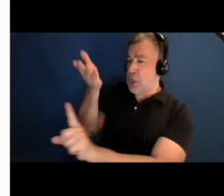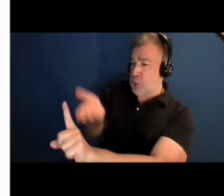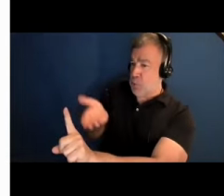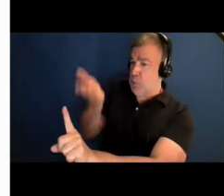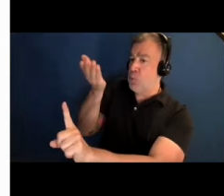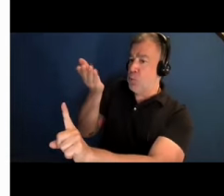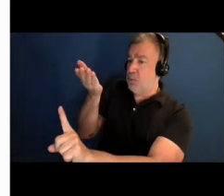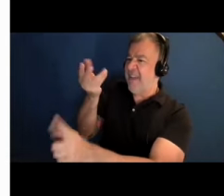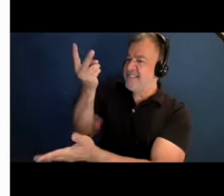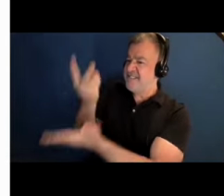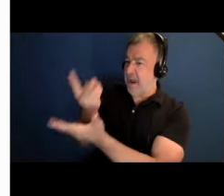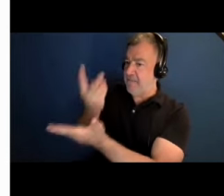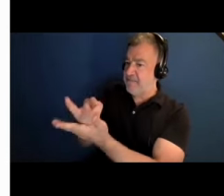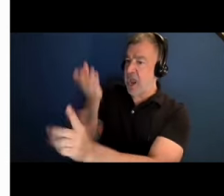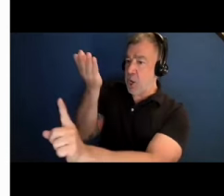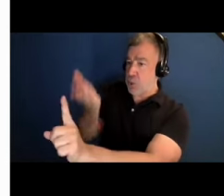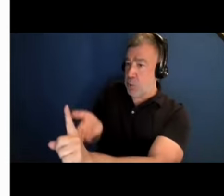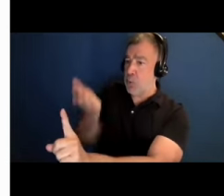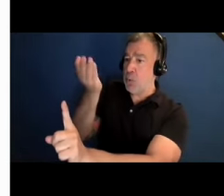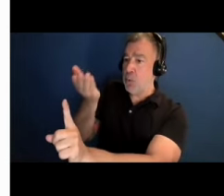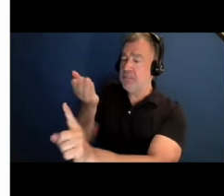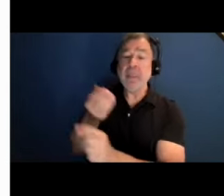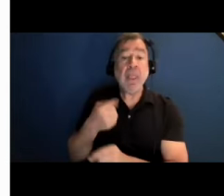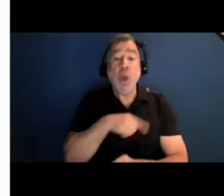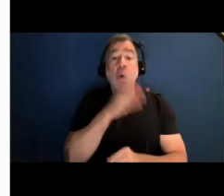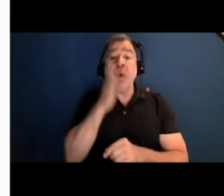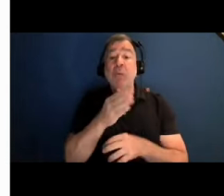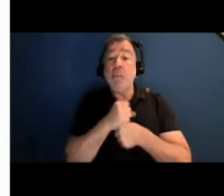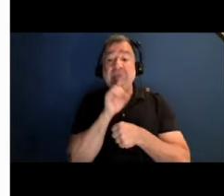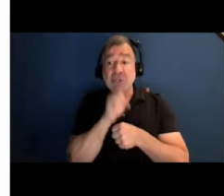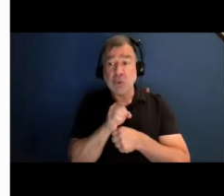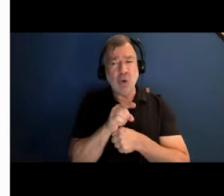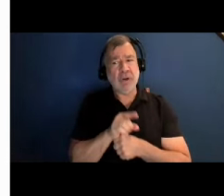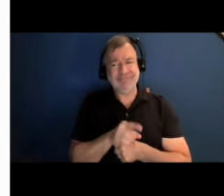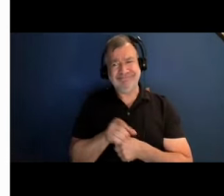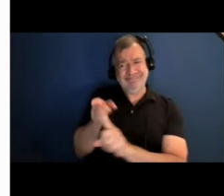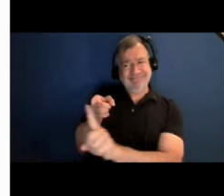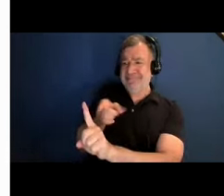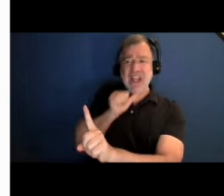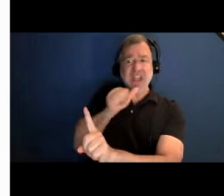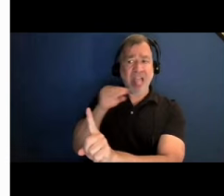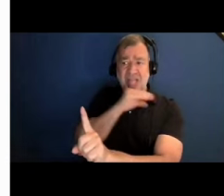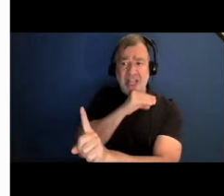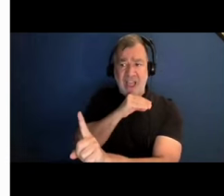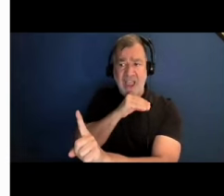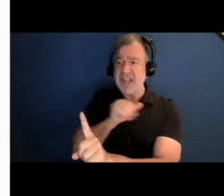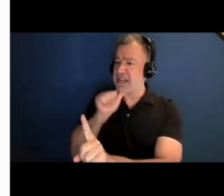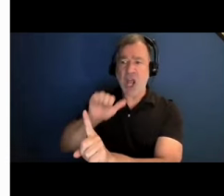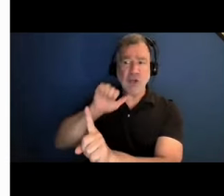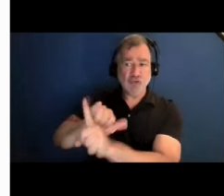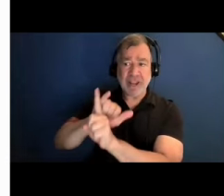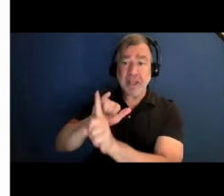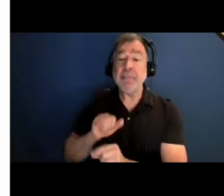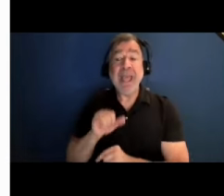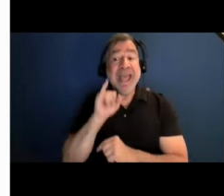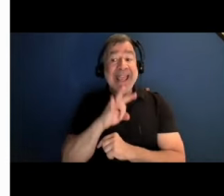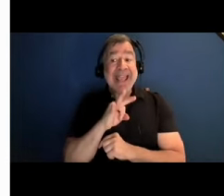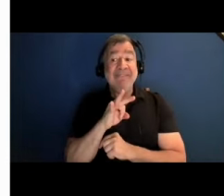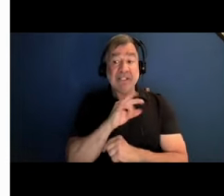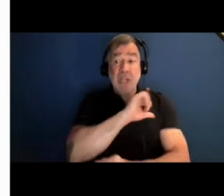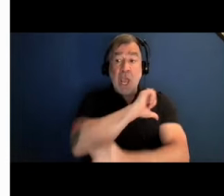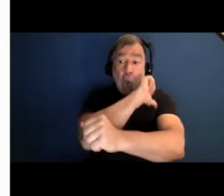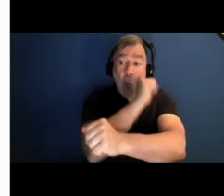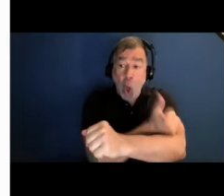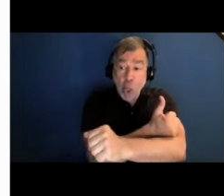the beneficiary that's opening the account, we'll just make sure it truly is them. If it's an authorized individual or an